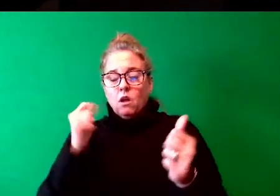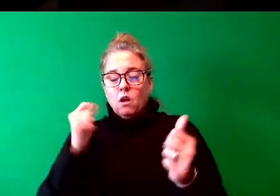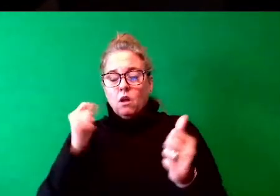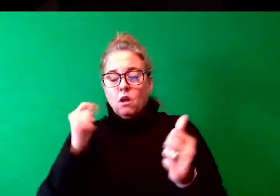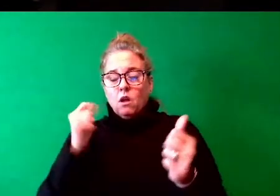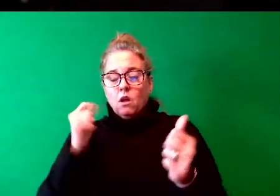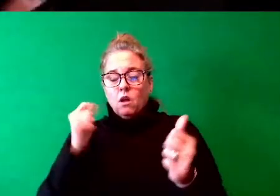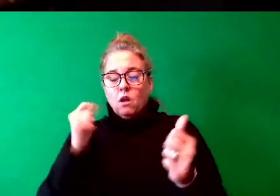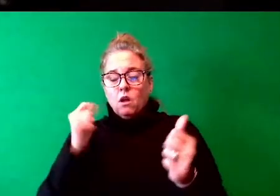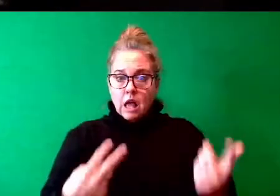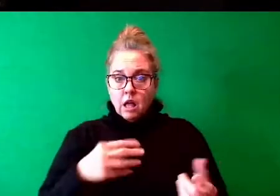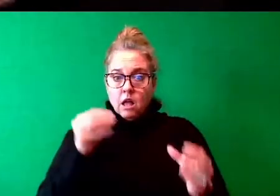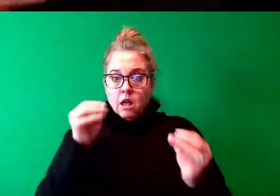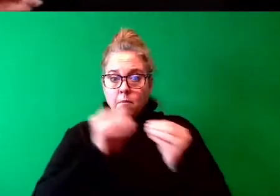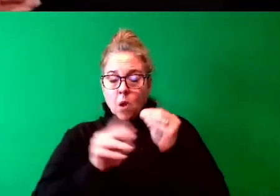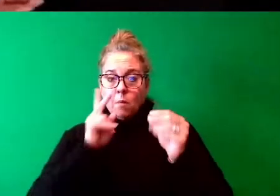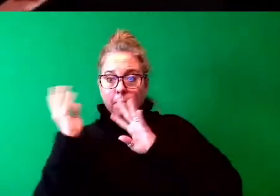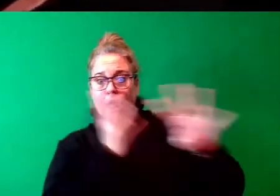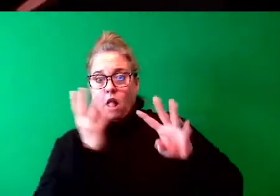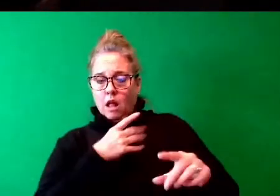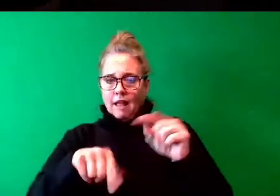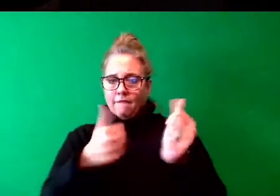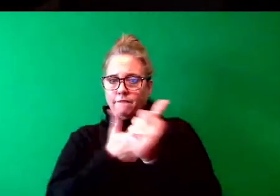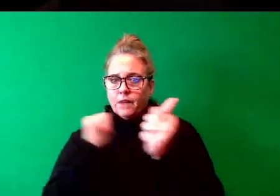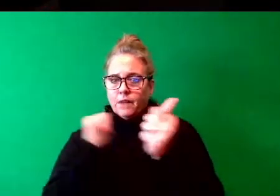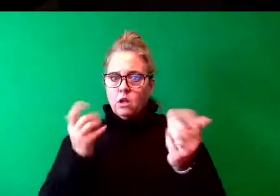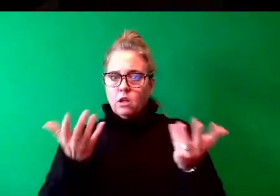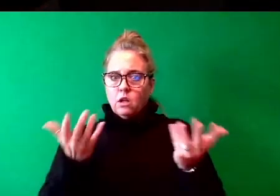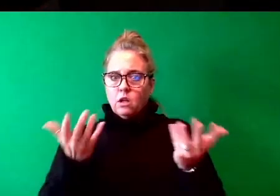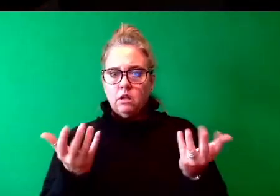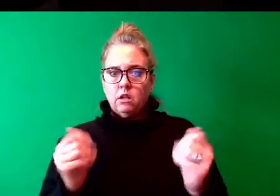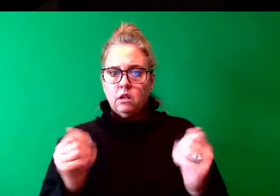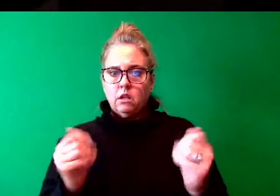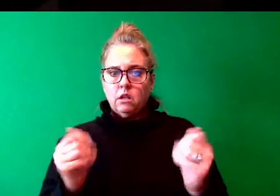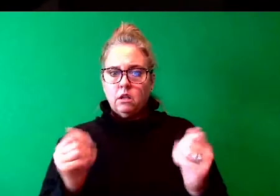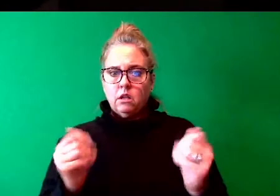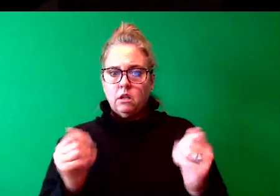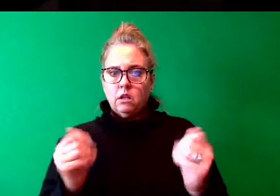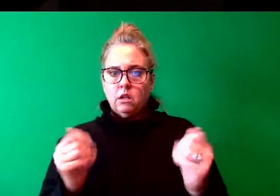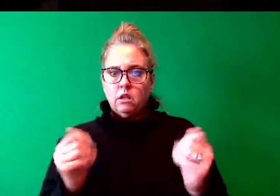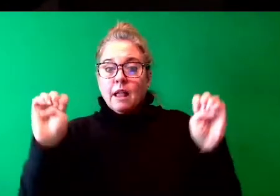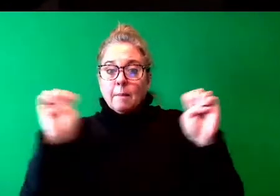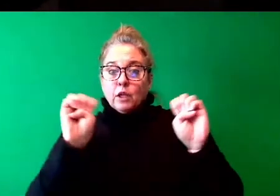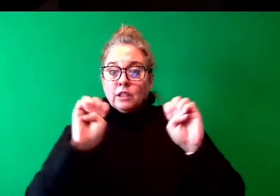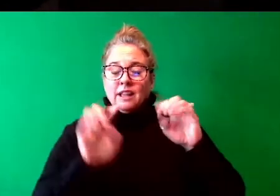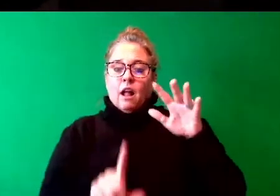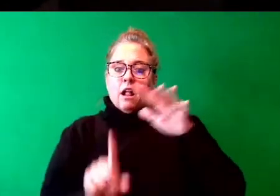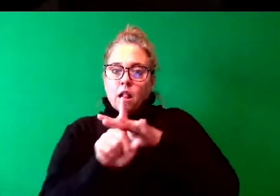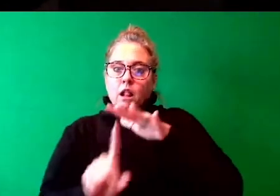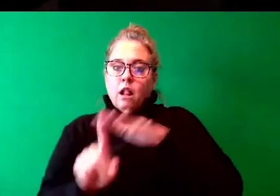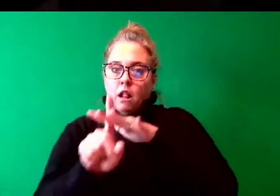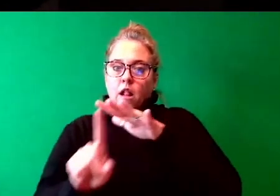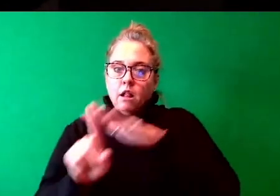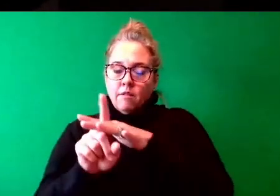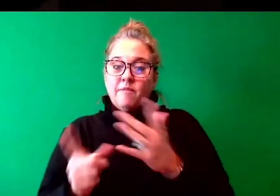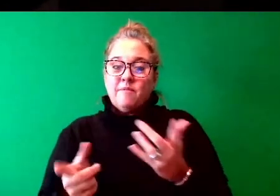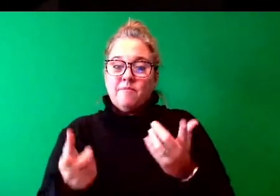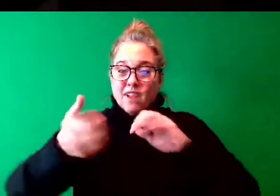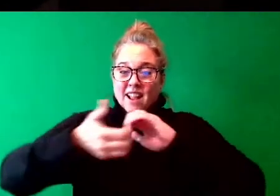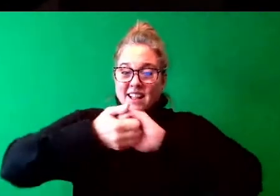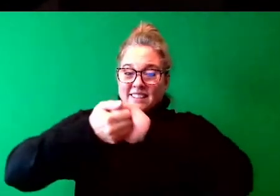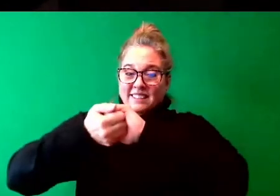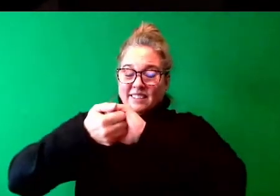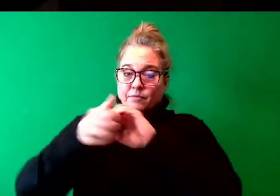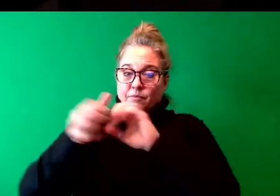many resources. They are postponing non-emergent cases and are working with the state to find